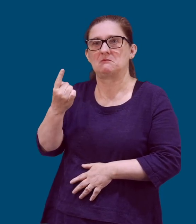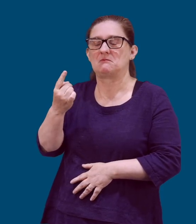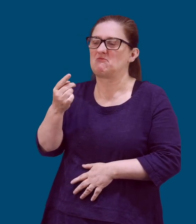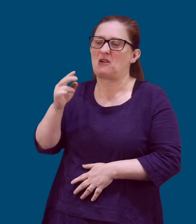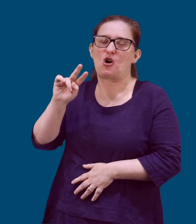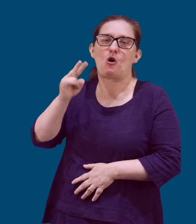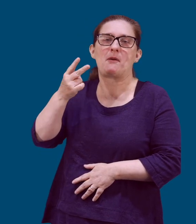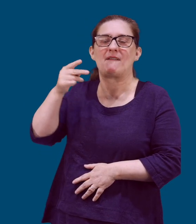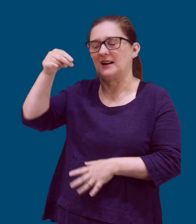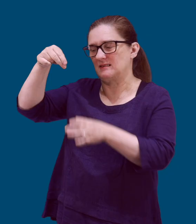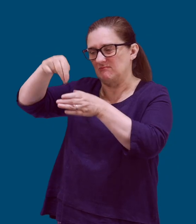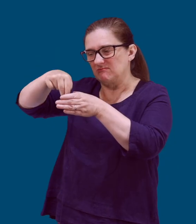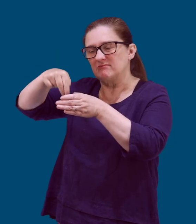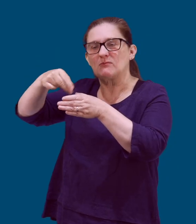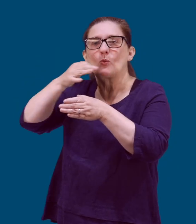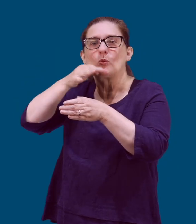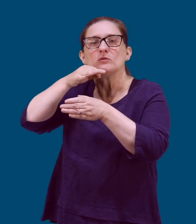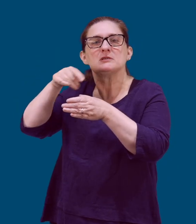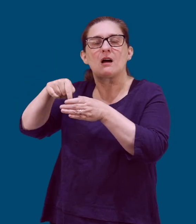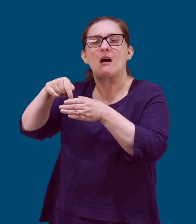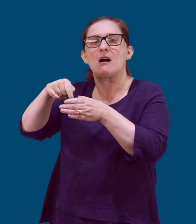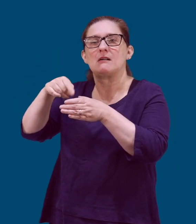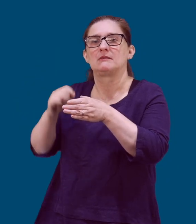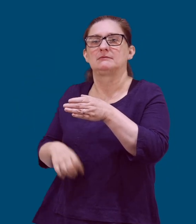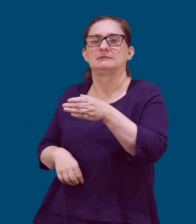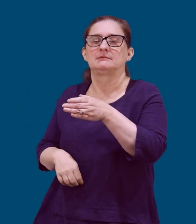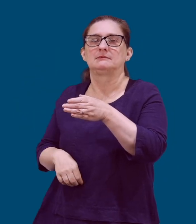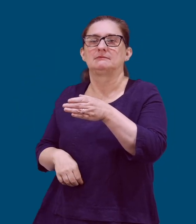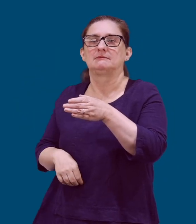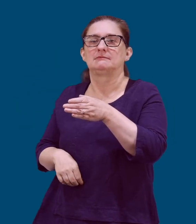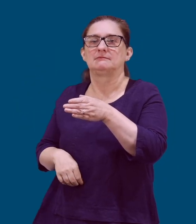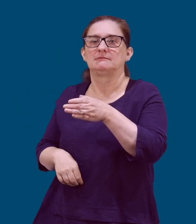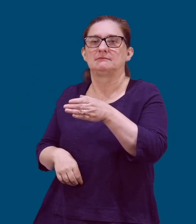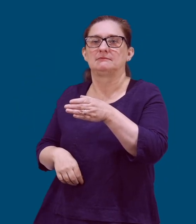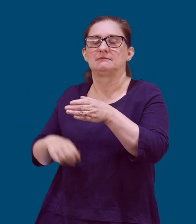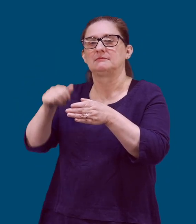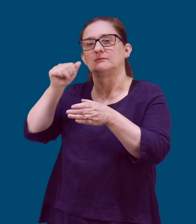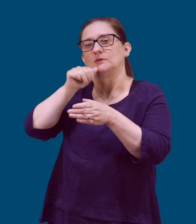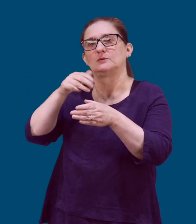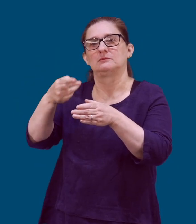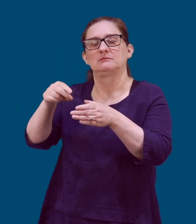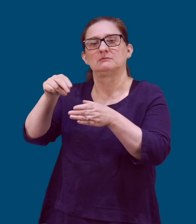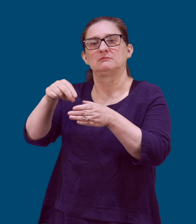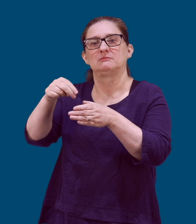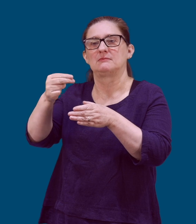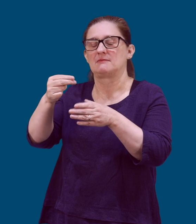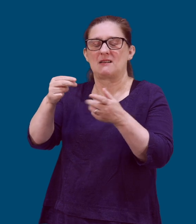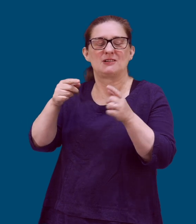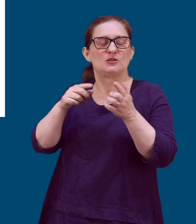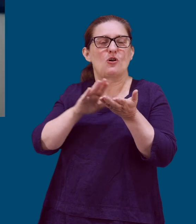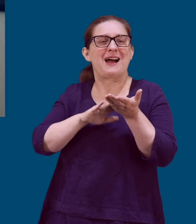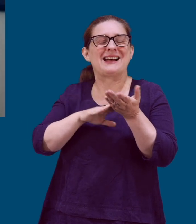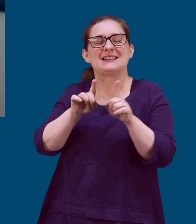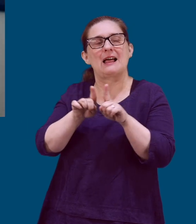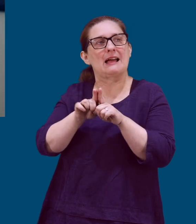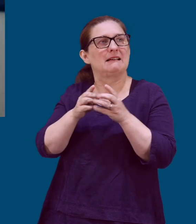two fingers, in the glass of water if you want to, and use your hands kind of as the clay. So